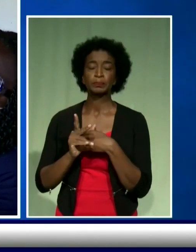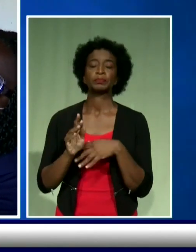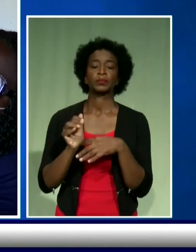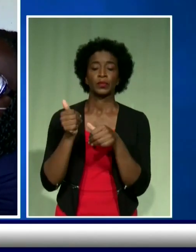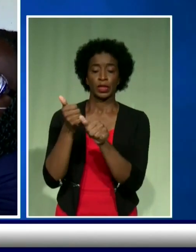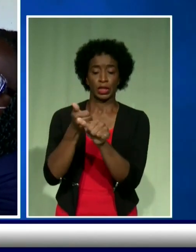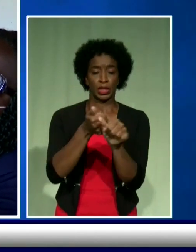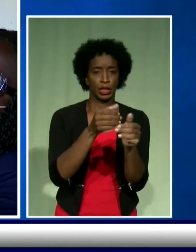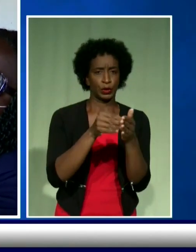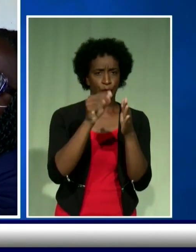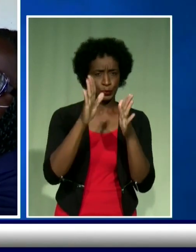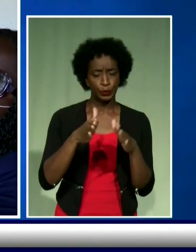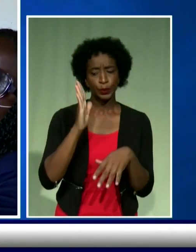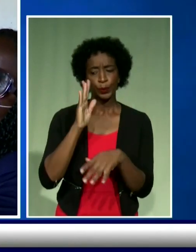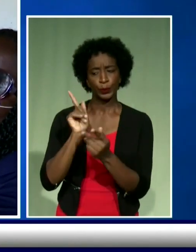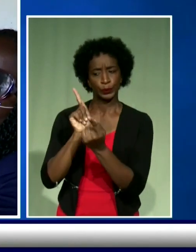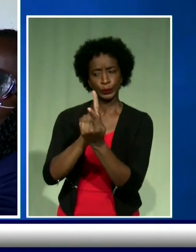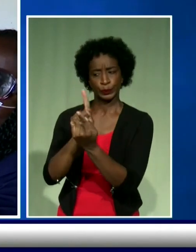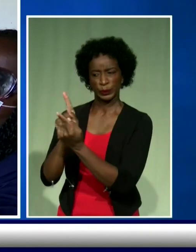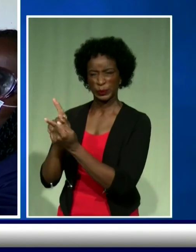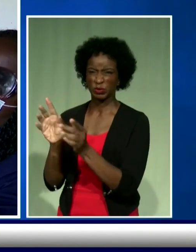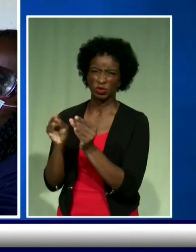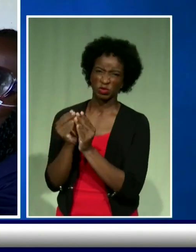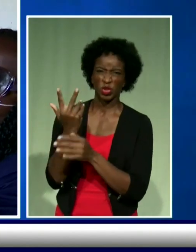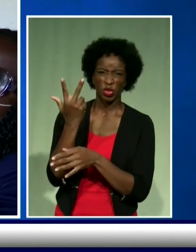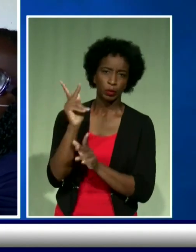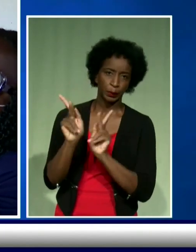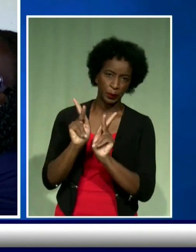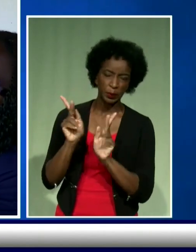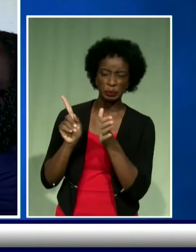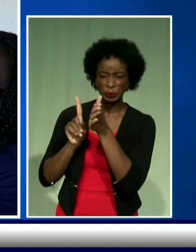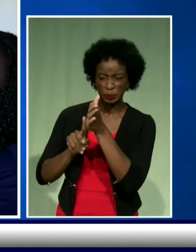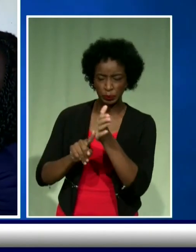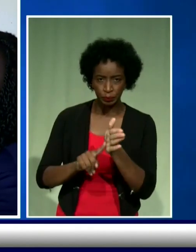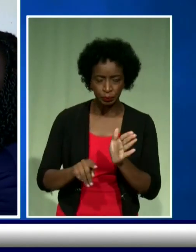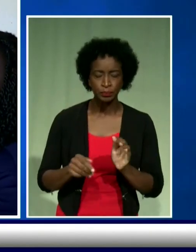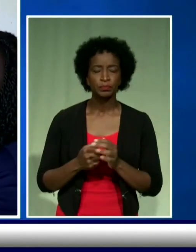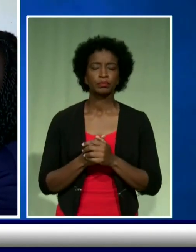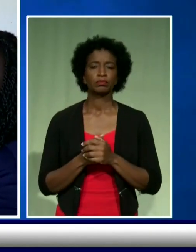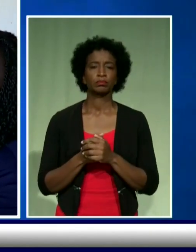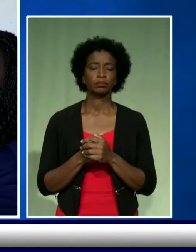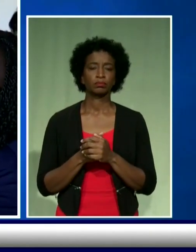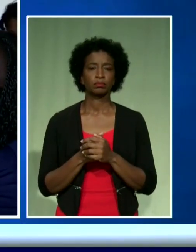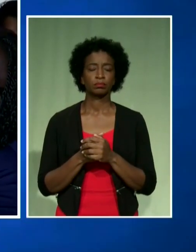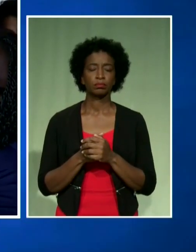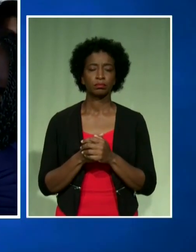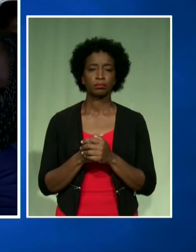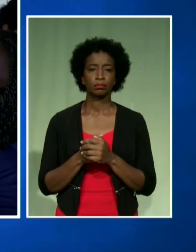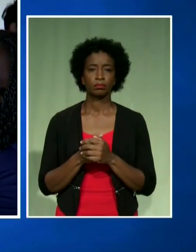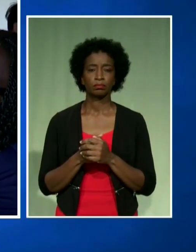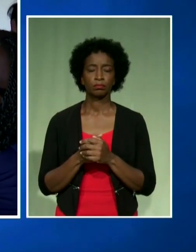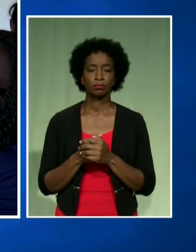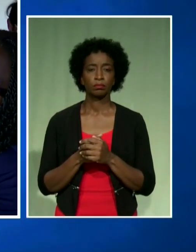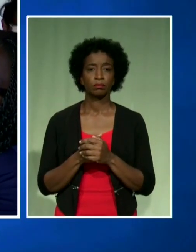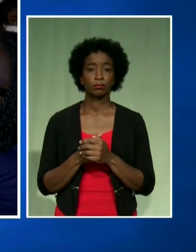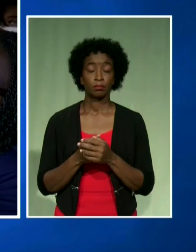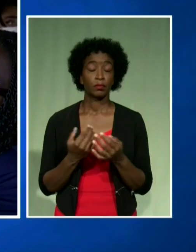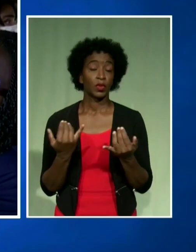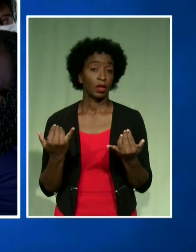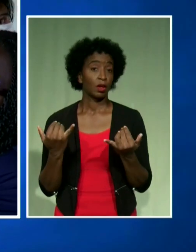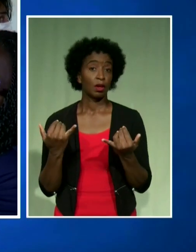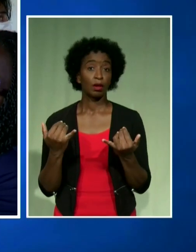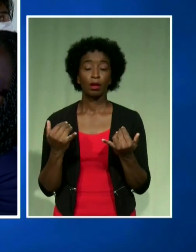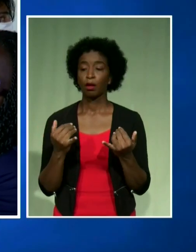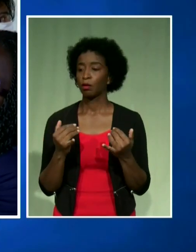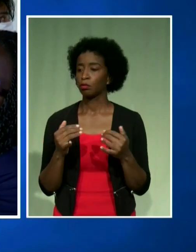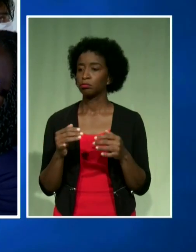experiences. Today at this unit, at this experience we might have 8 students, but around the island today we